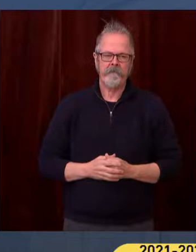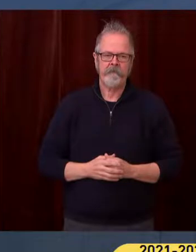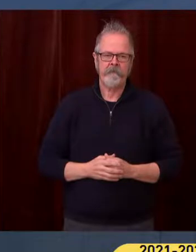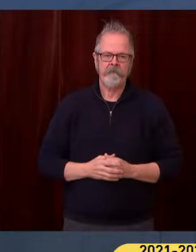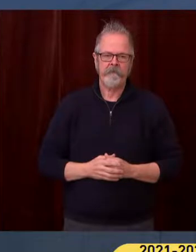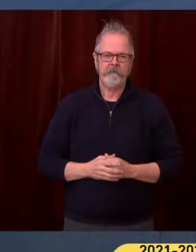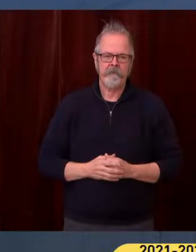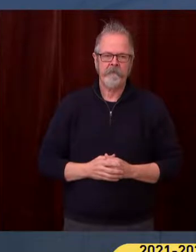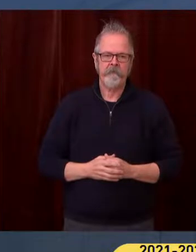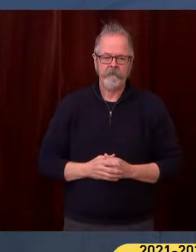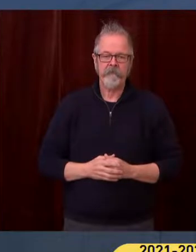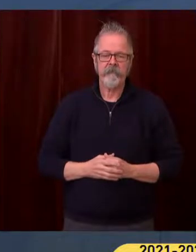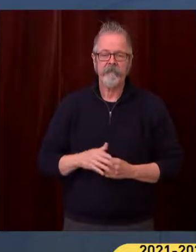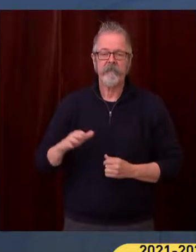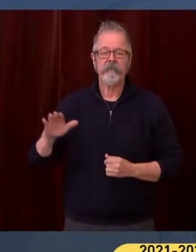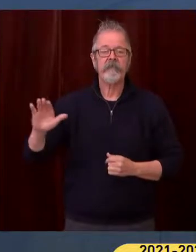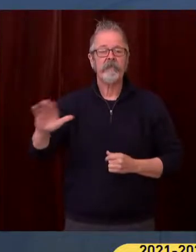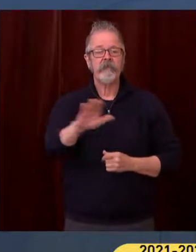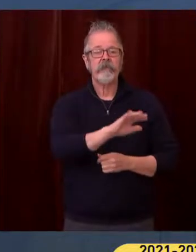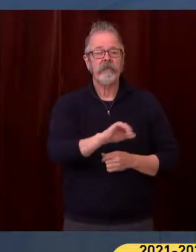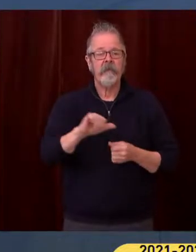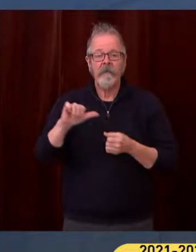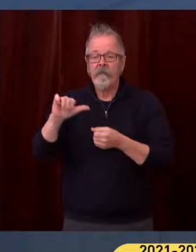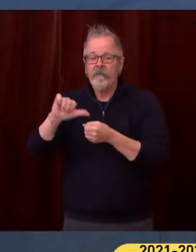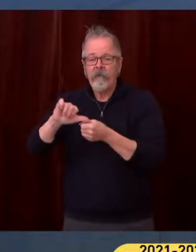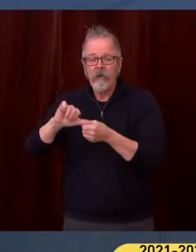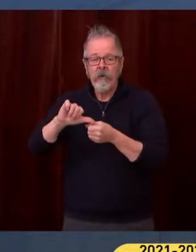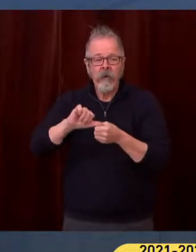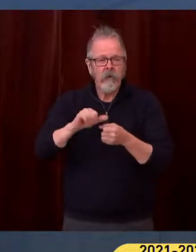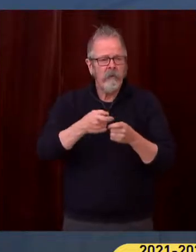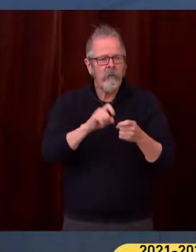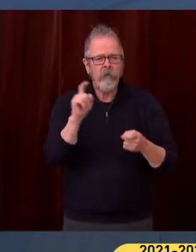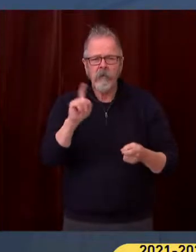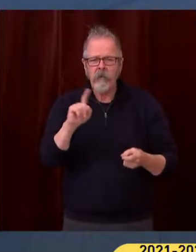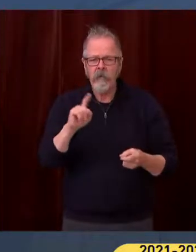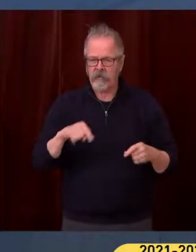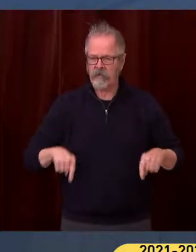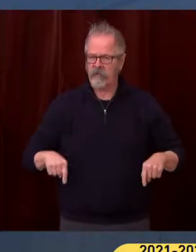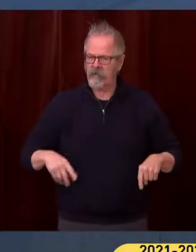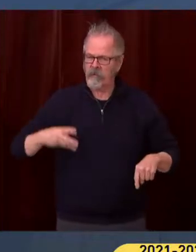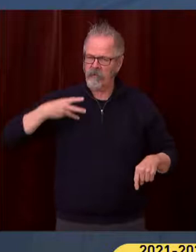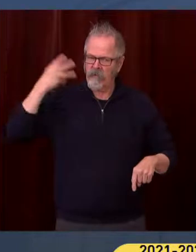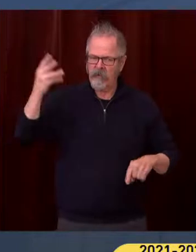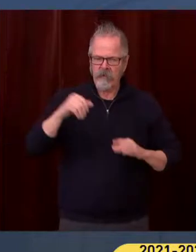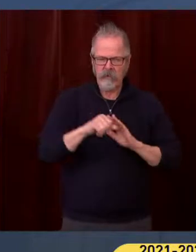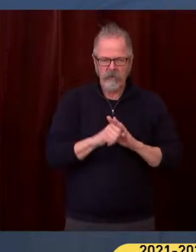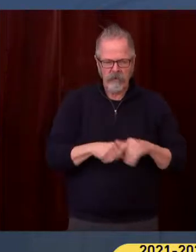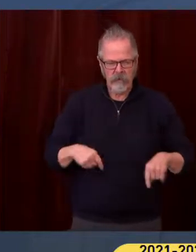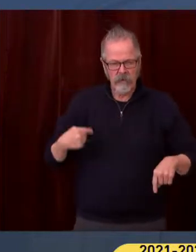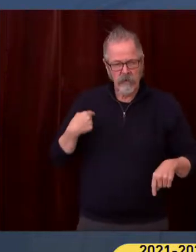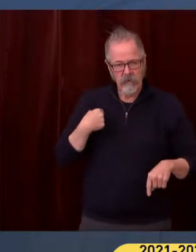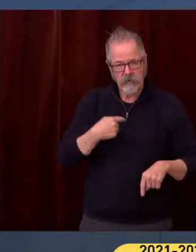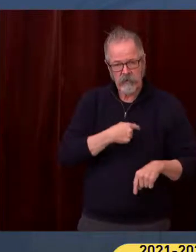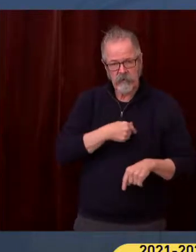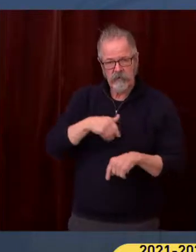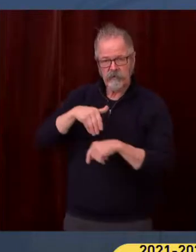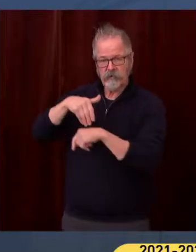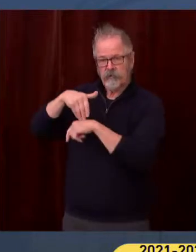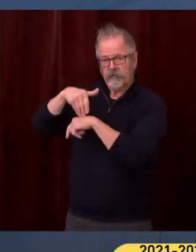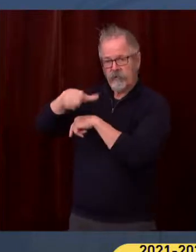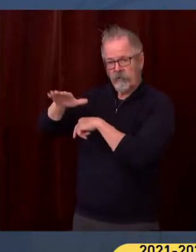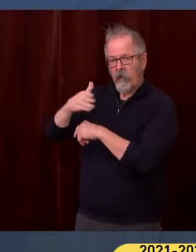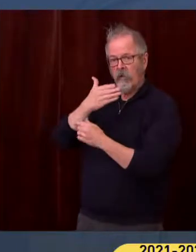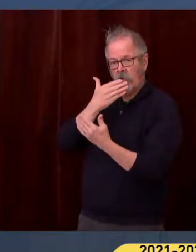we're not getting the clean air benefits because when these fuels, when cleaner fuels, whether that's renewable natural gas, or cellulosic